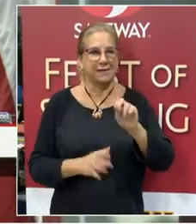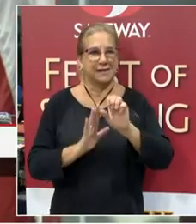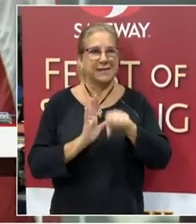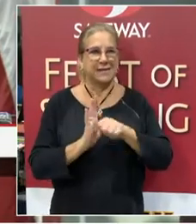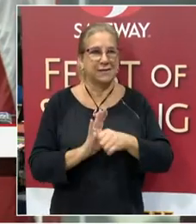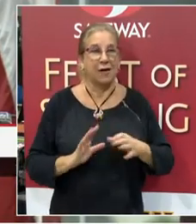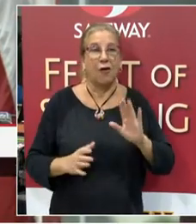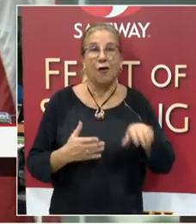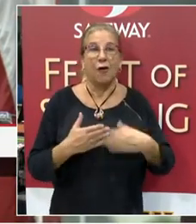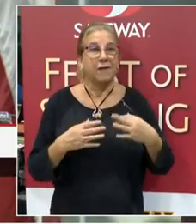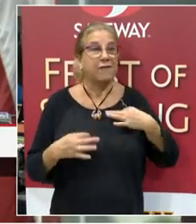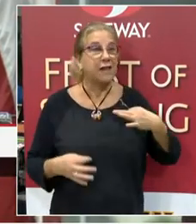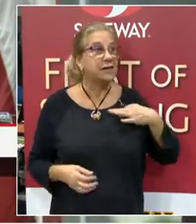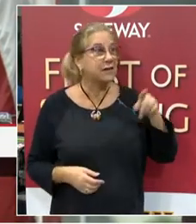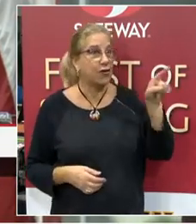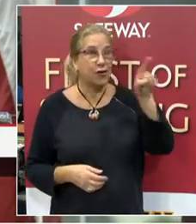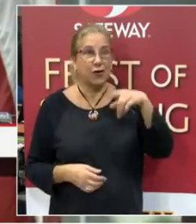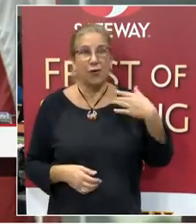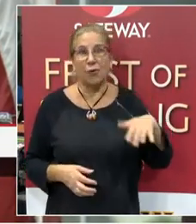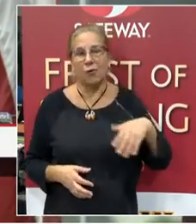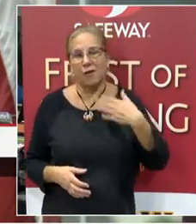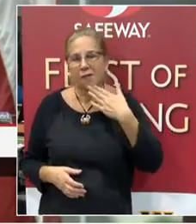applause for all the volunteers,